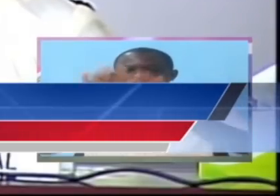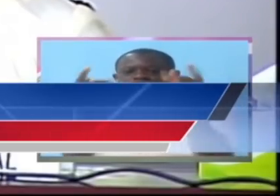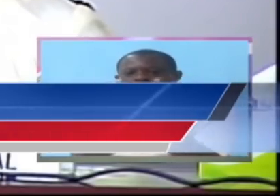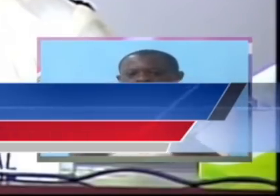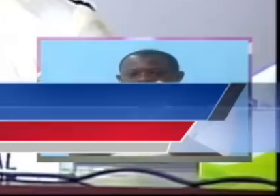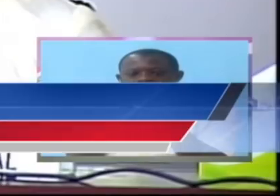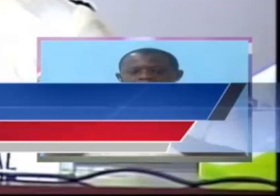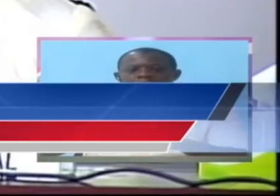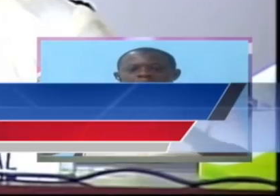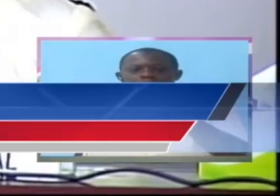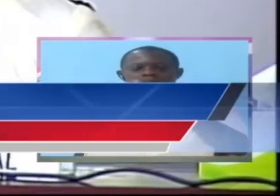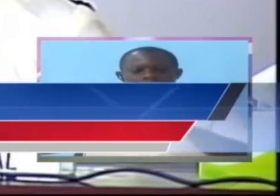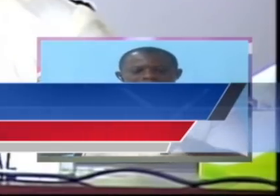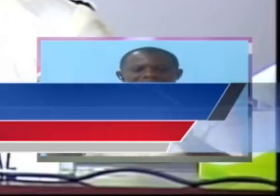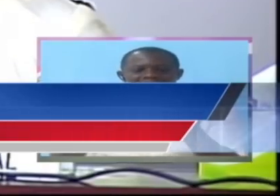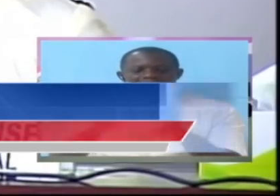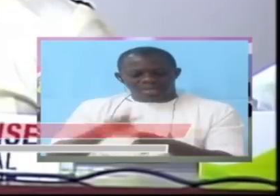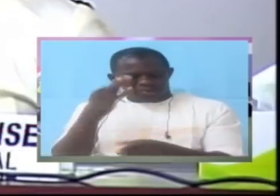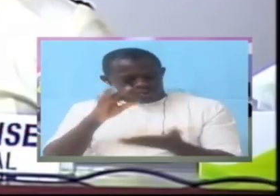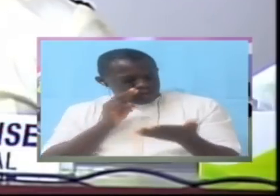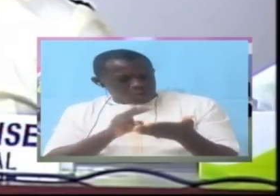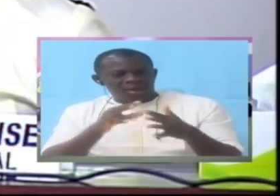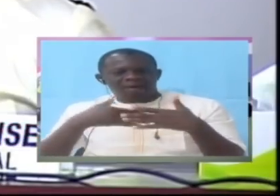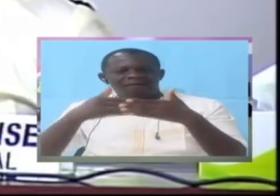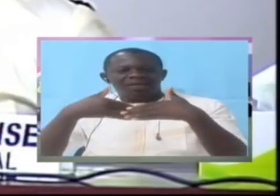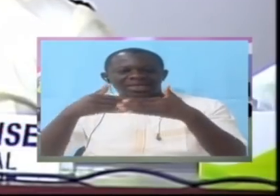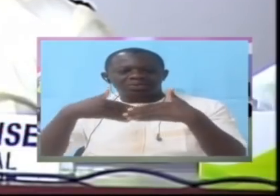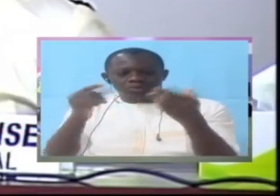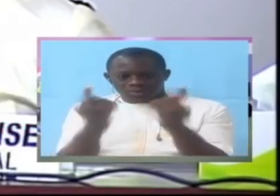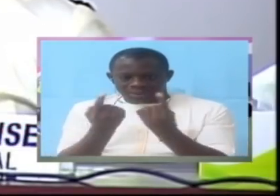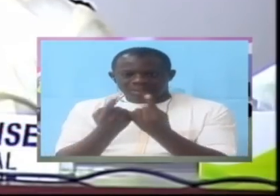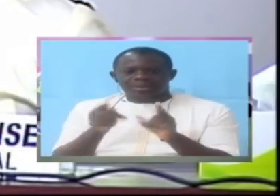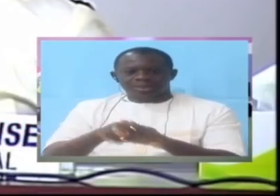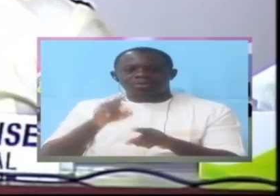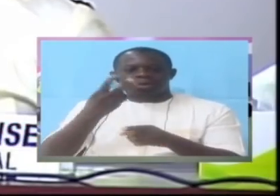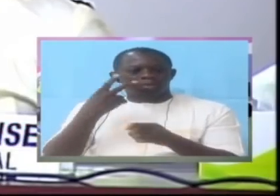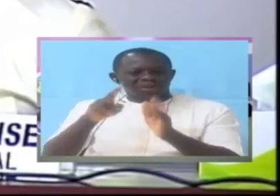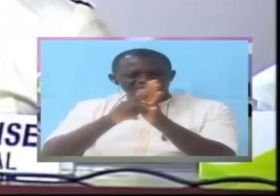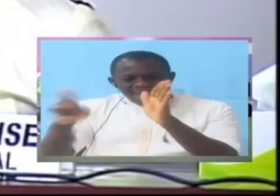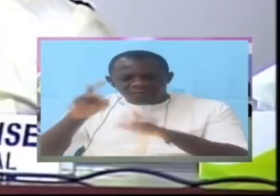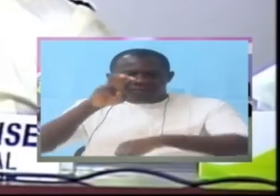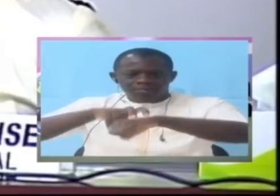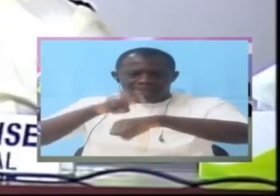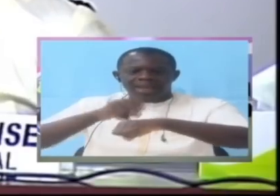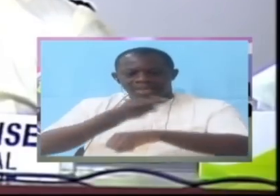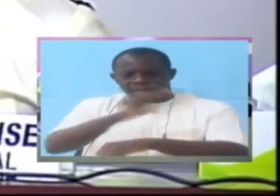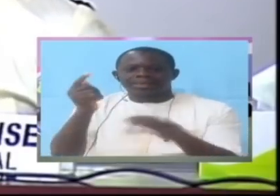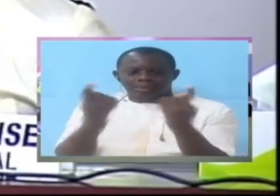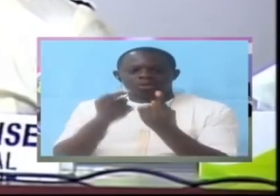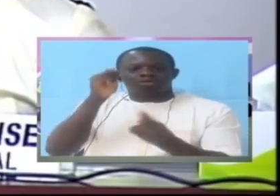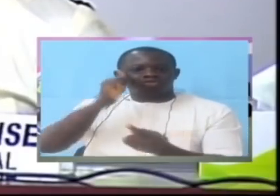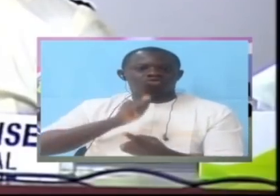where a judge acquitted and discharged him. He said the materials and $100,000 taken in his room were never returned to